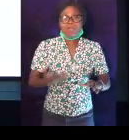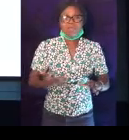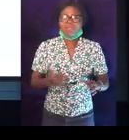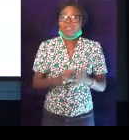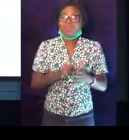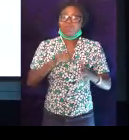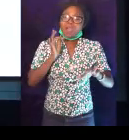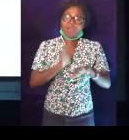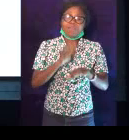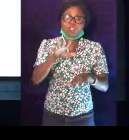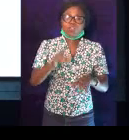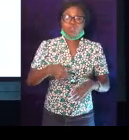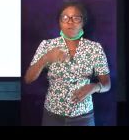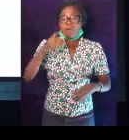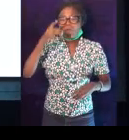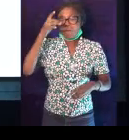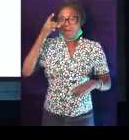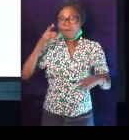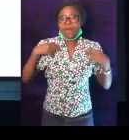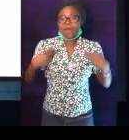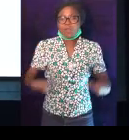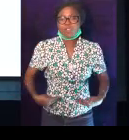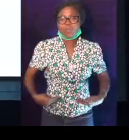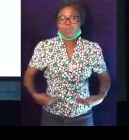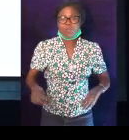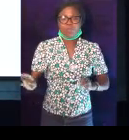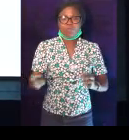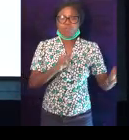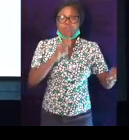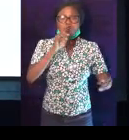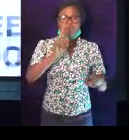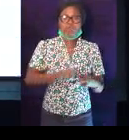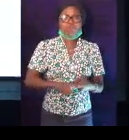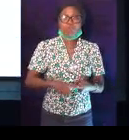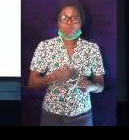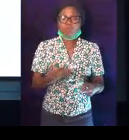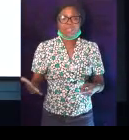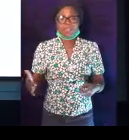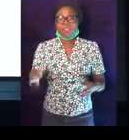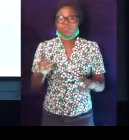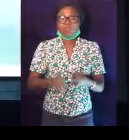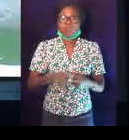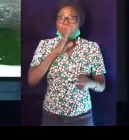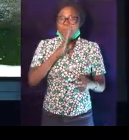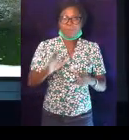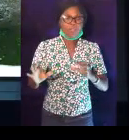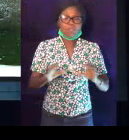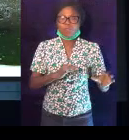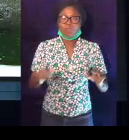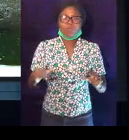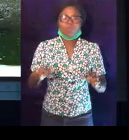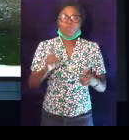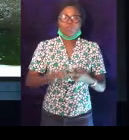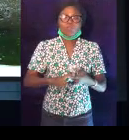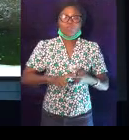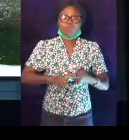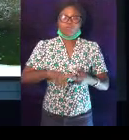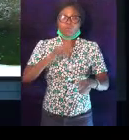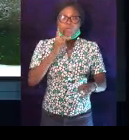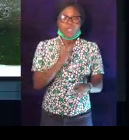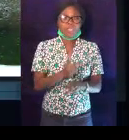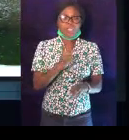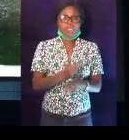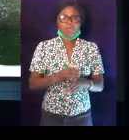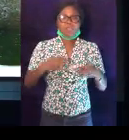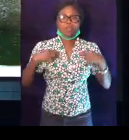affect your health. So that's another obstacle. Moving on to the things to be done to keep